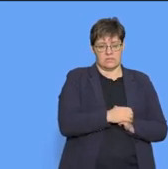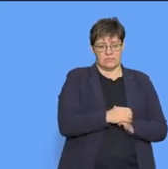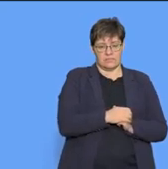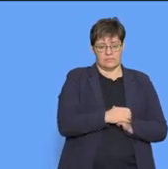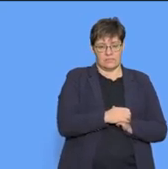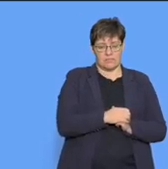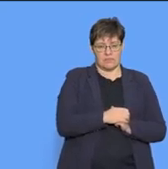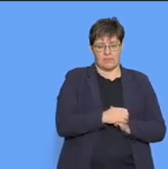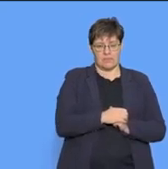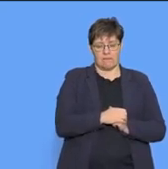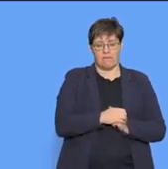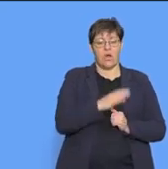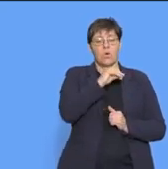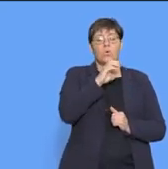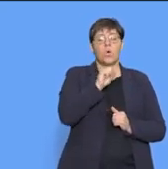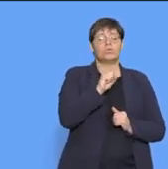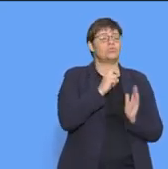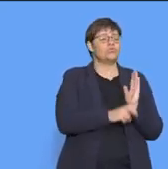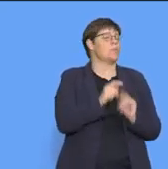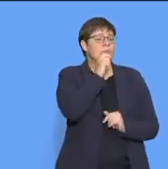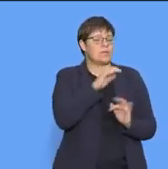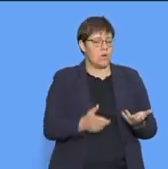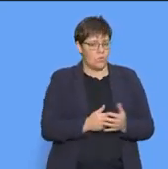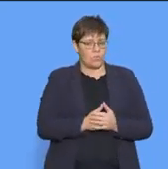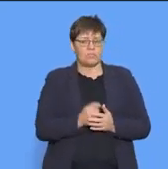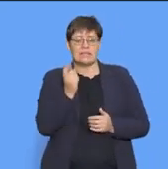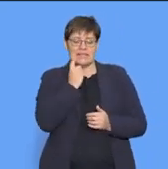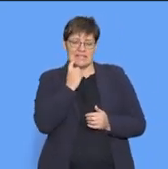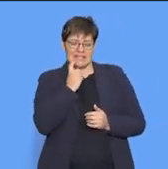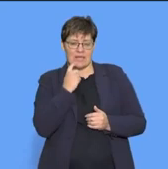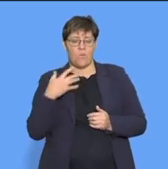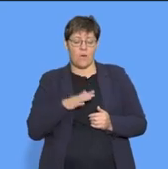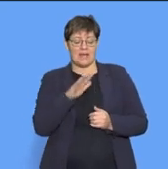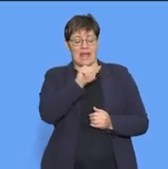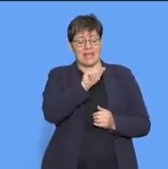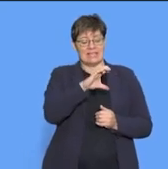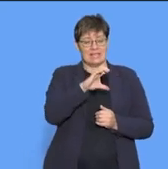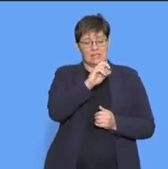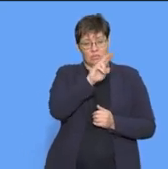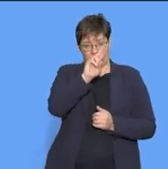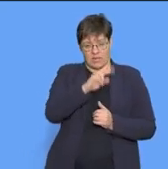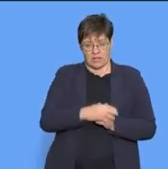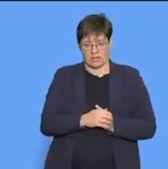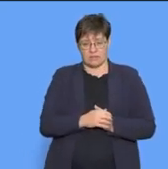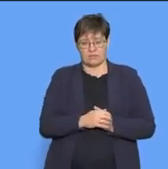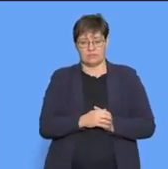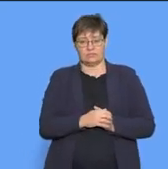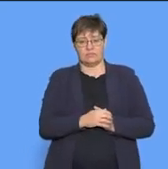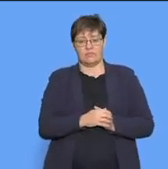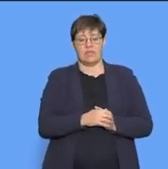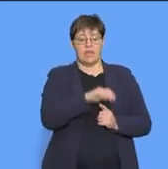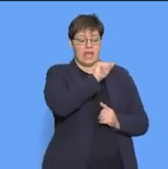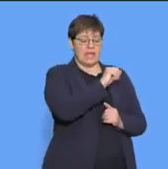cos rule. Okay, and how will we use cos rule for this one here? Easy, we want to find AC squared,